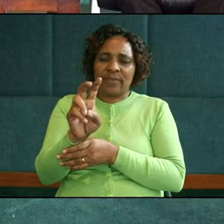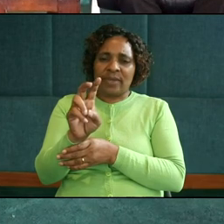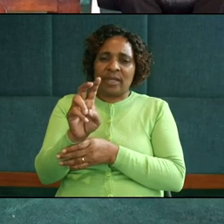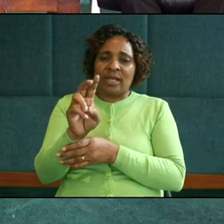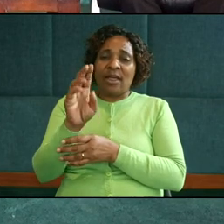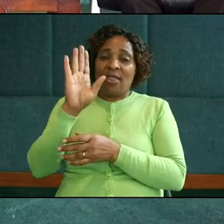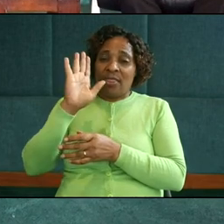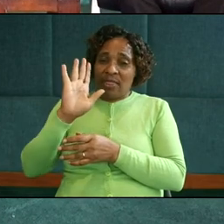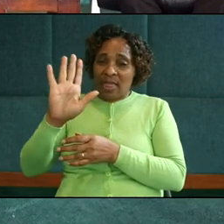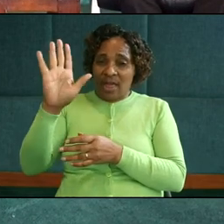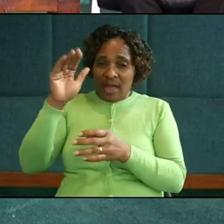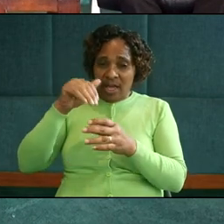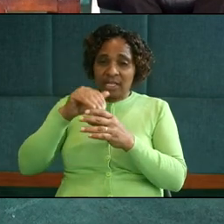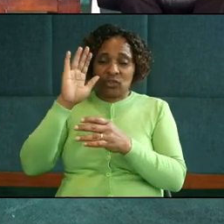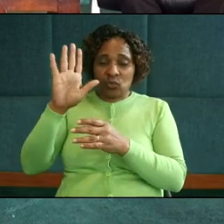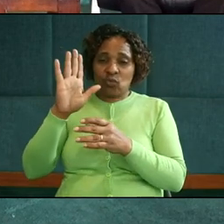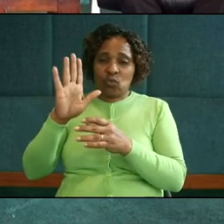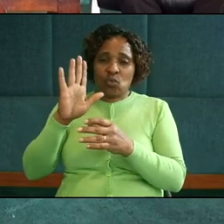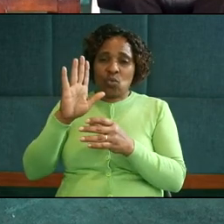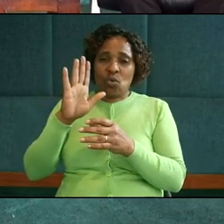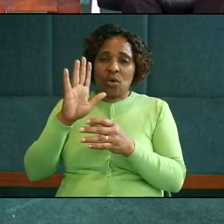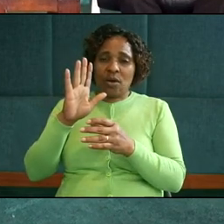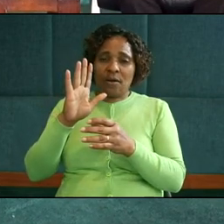thereunto with all